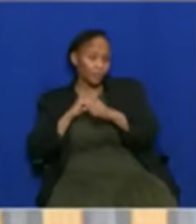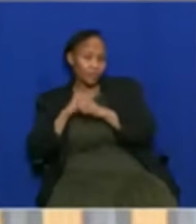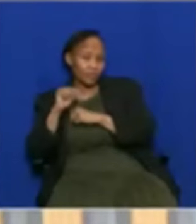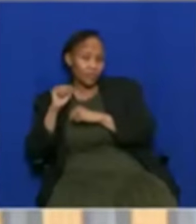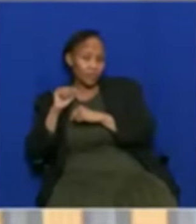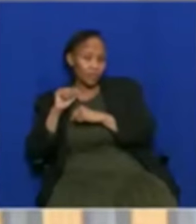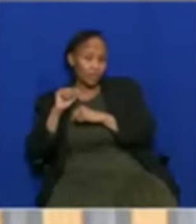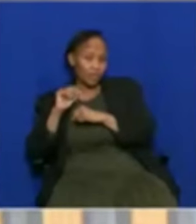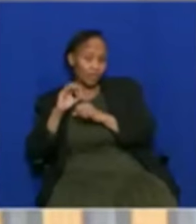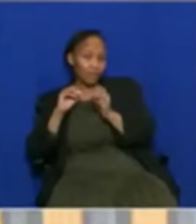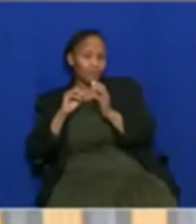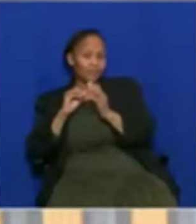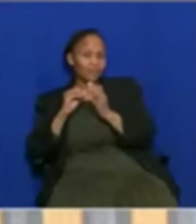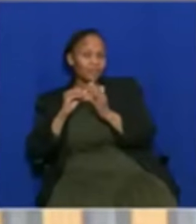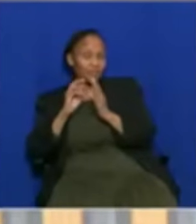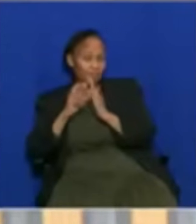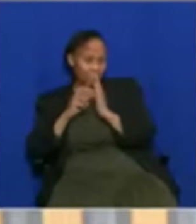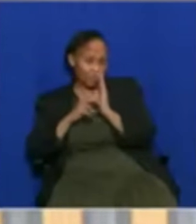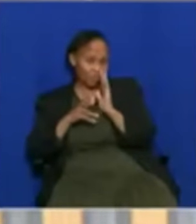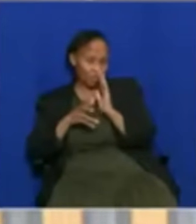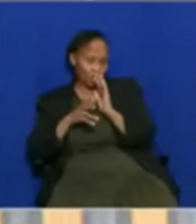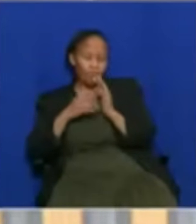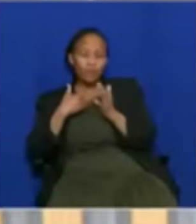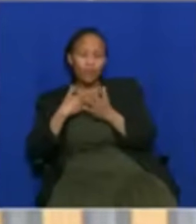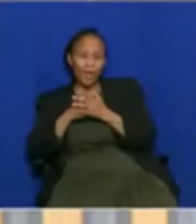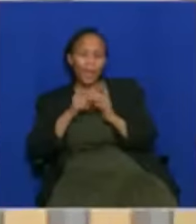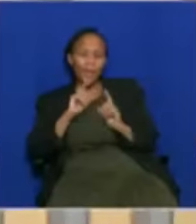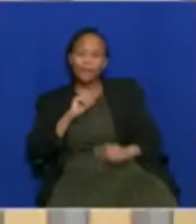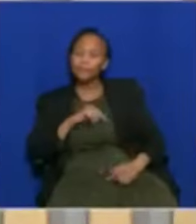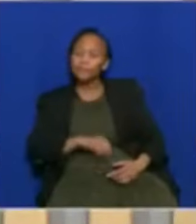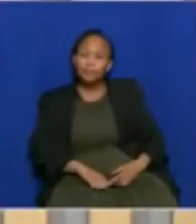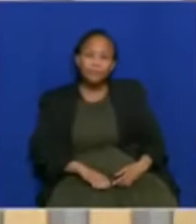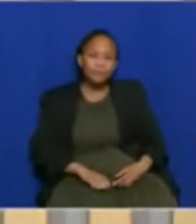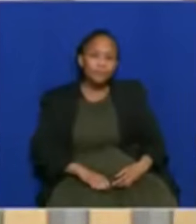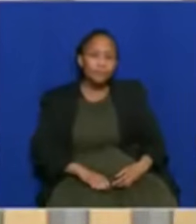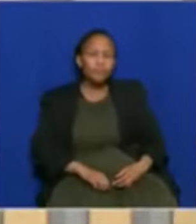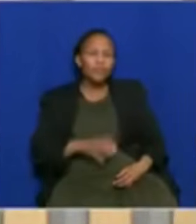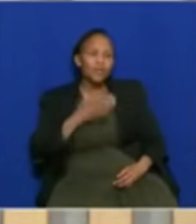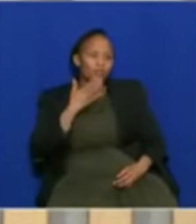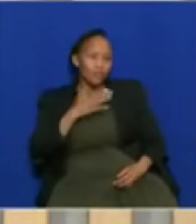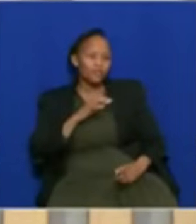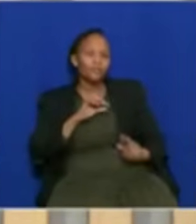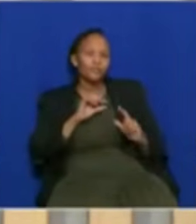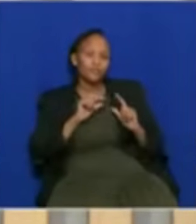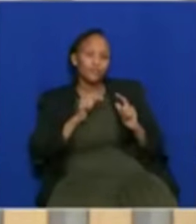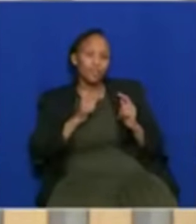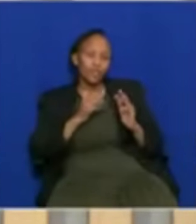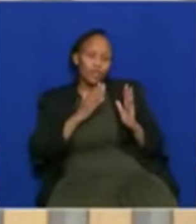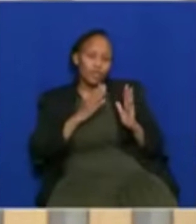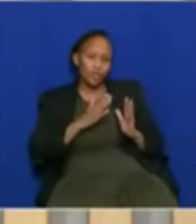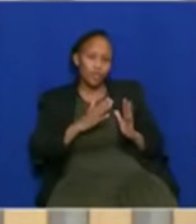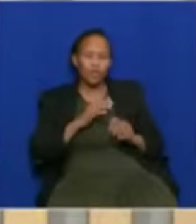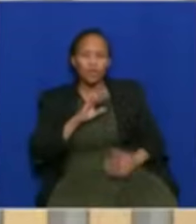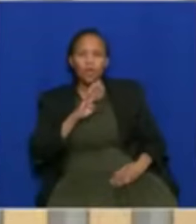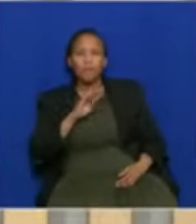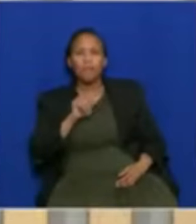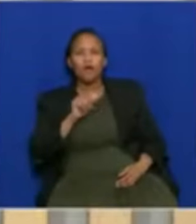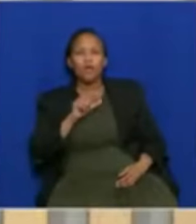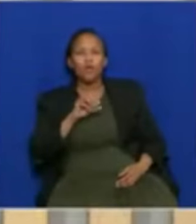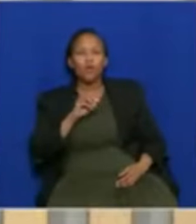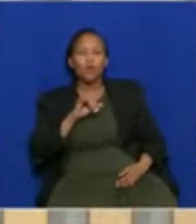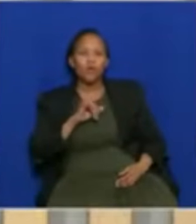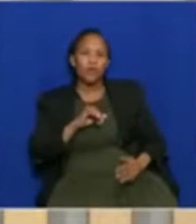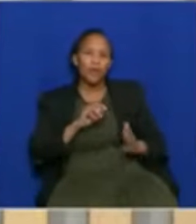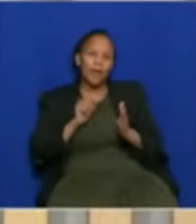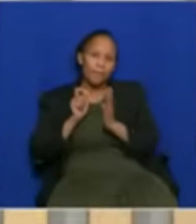Yeah, you may answer. Thank you, Chair, Commissioner Beloy. There's no prescript on that.